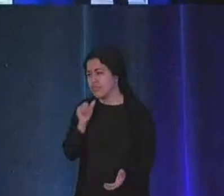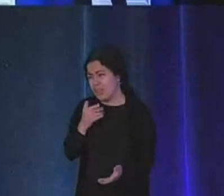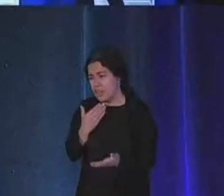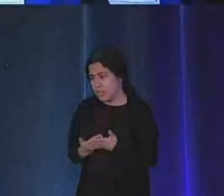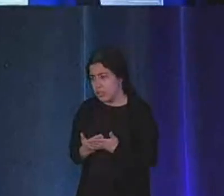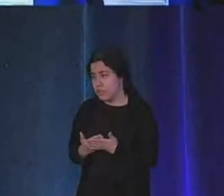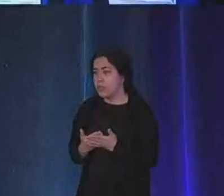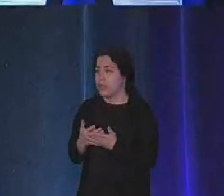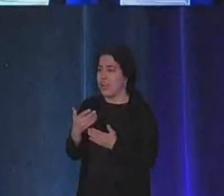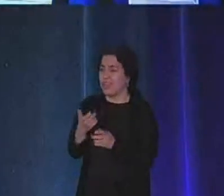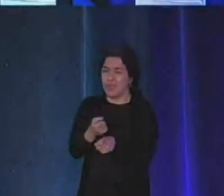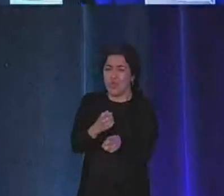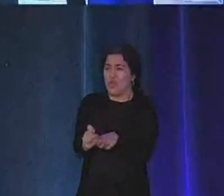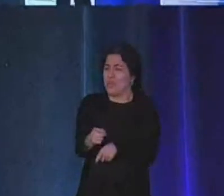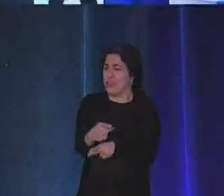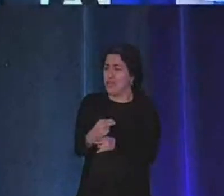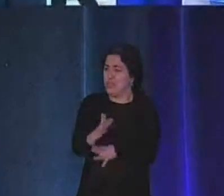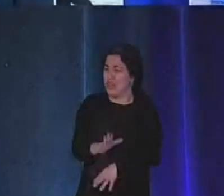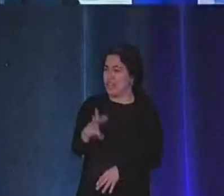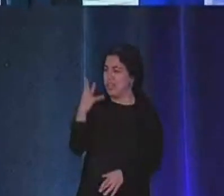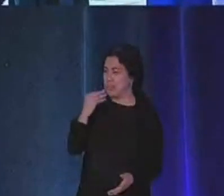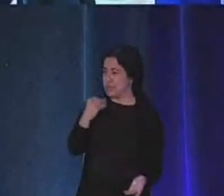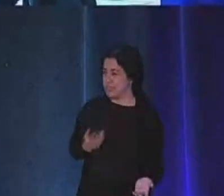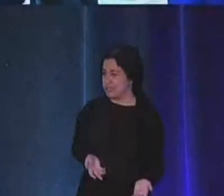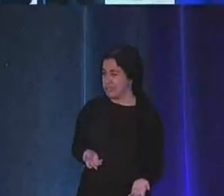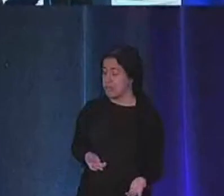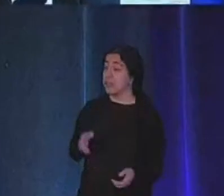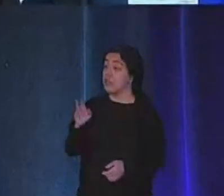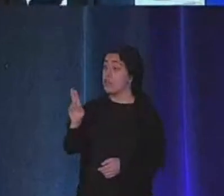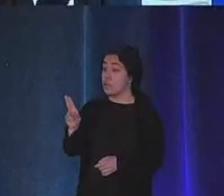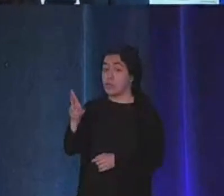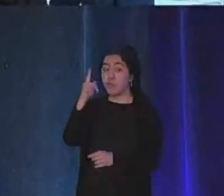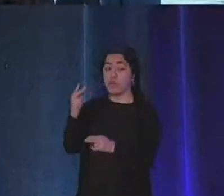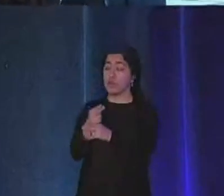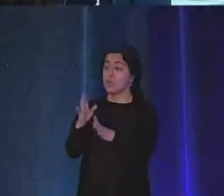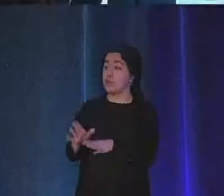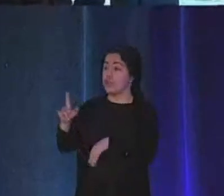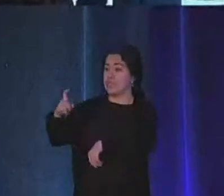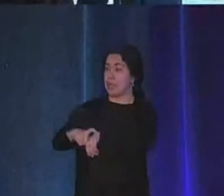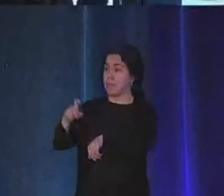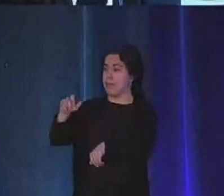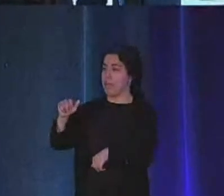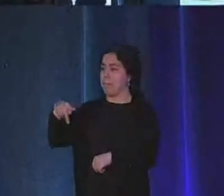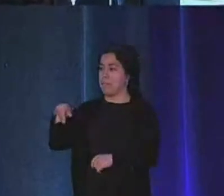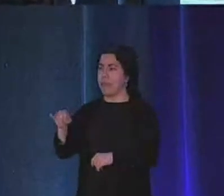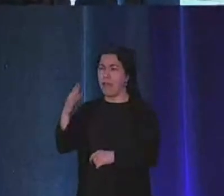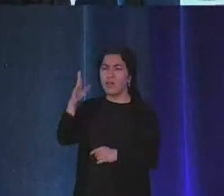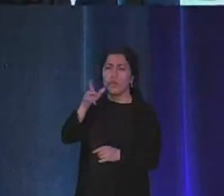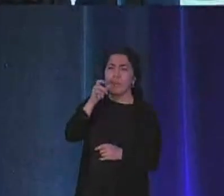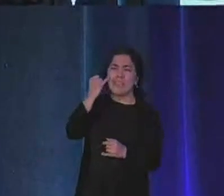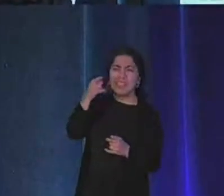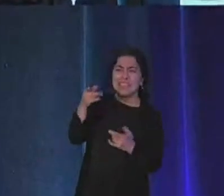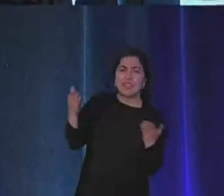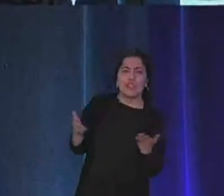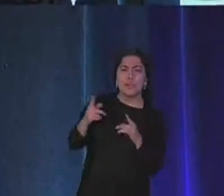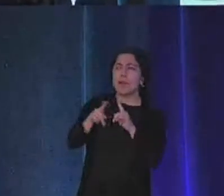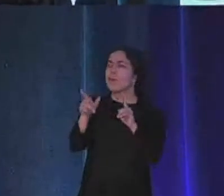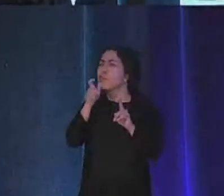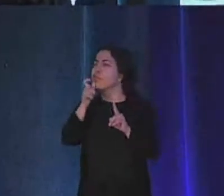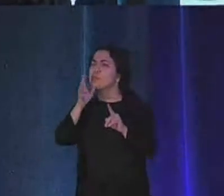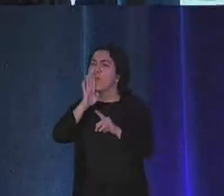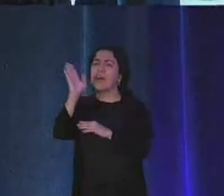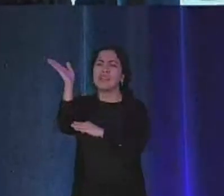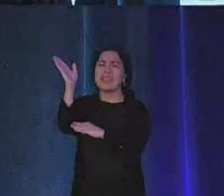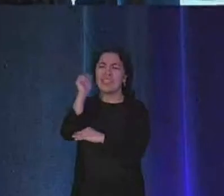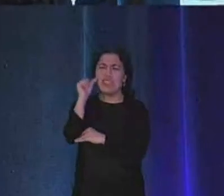user experience. U stands for User Timing API. I don't know if he's in the room, but who talked about